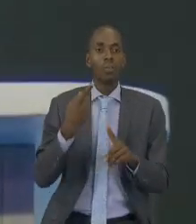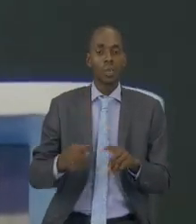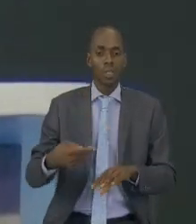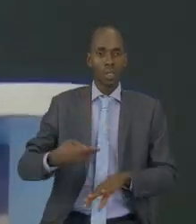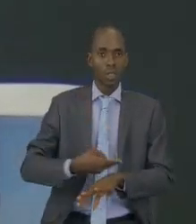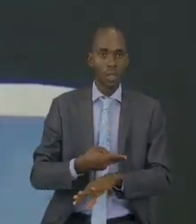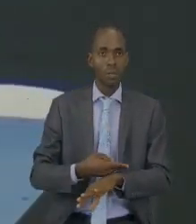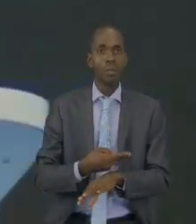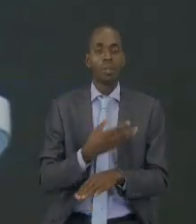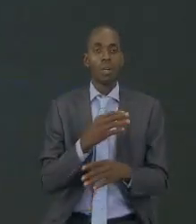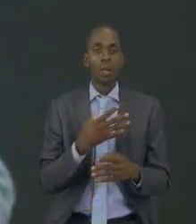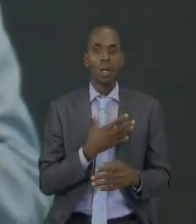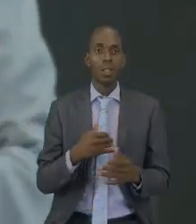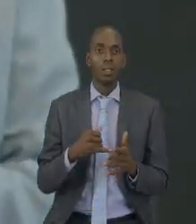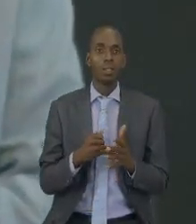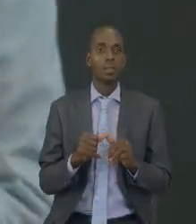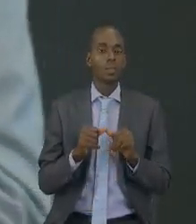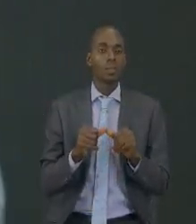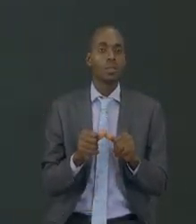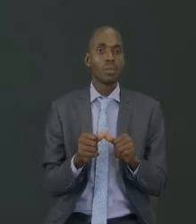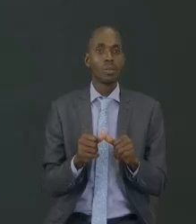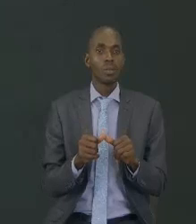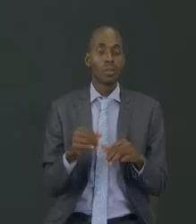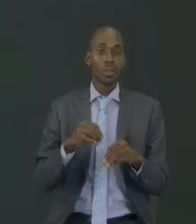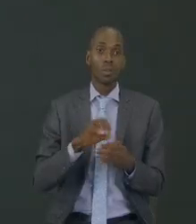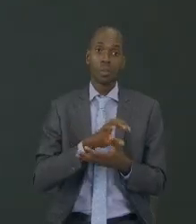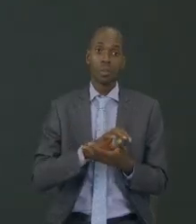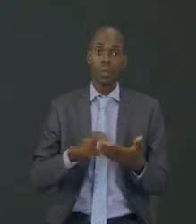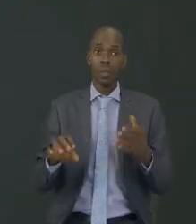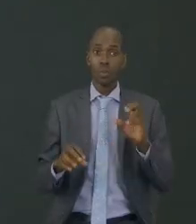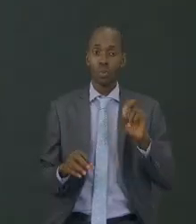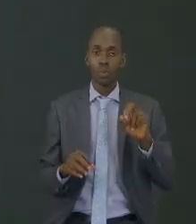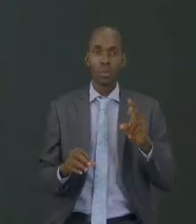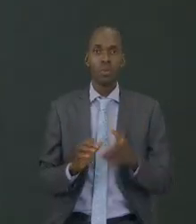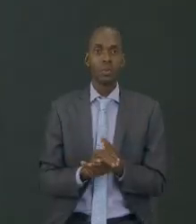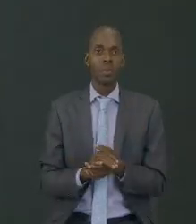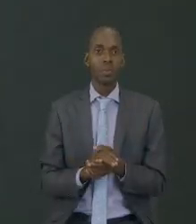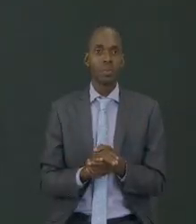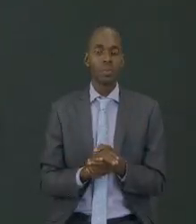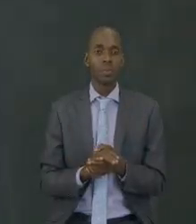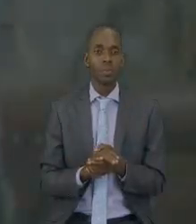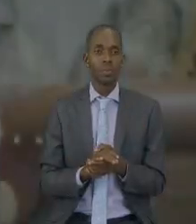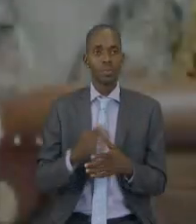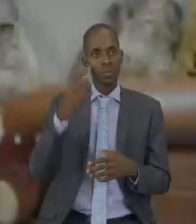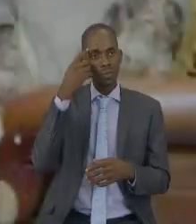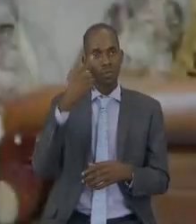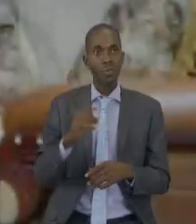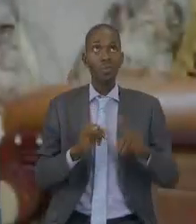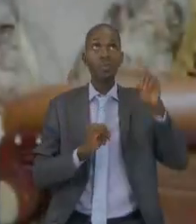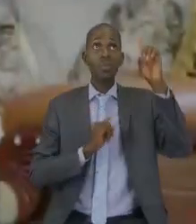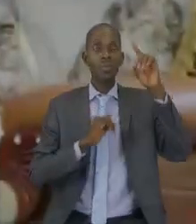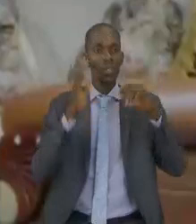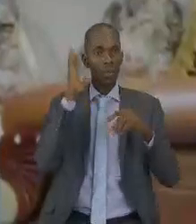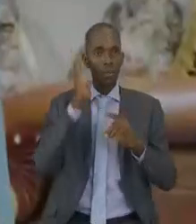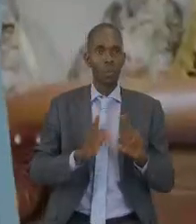sheep." Then it tells us in verse 12, it says in verse 12, "For I will